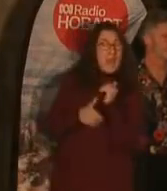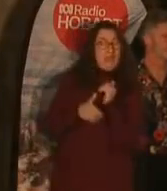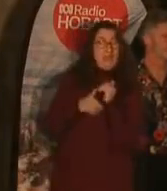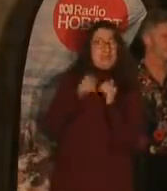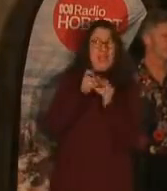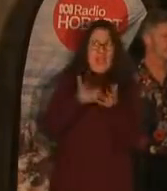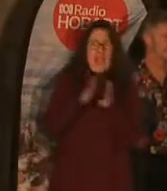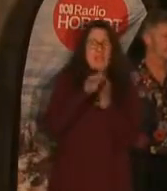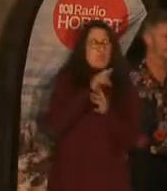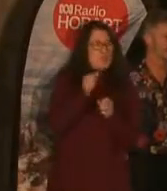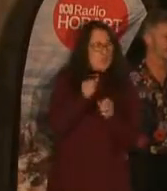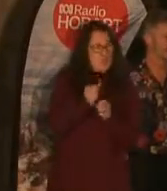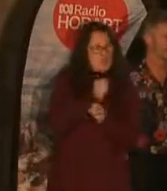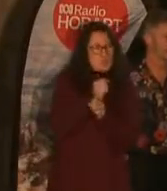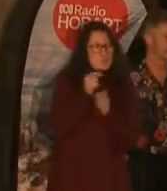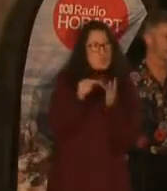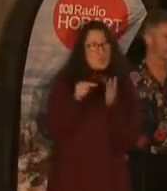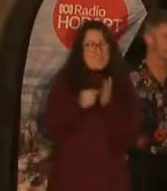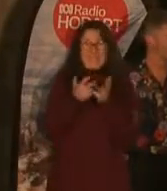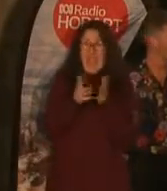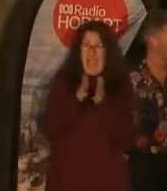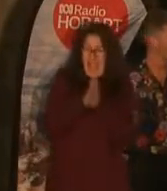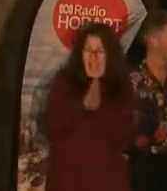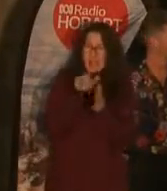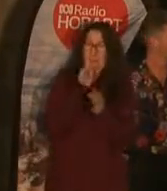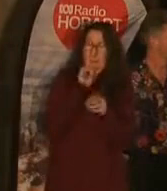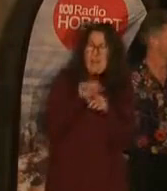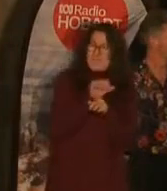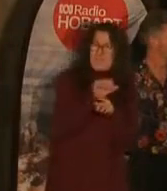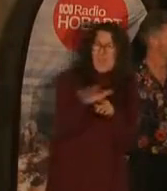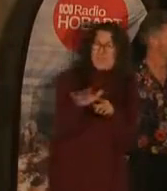reduce the extent to which that needs to be done on Indigenous knowledge?